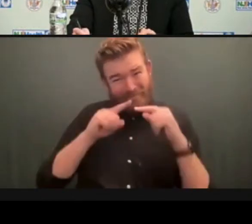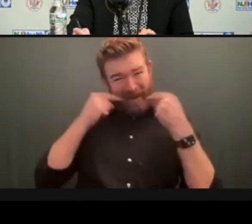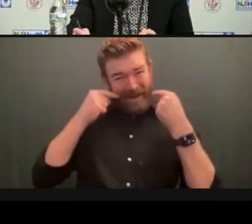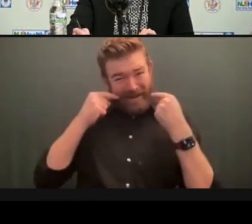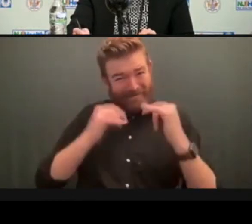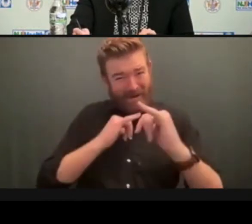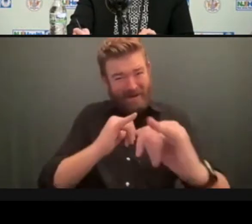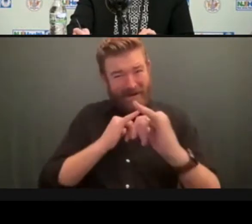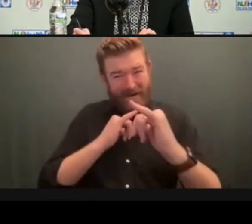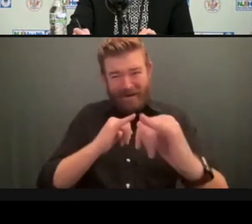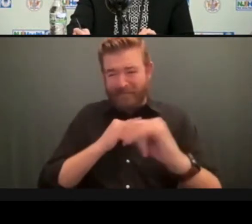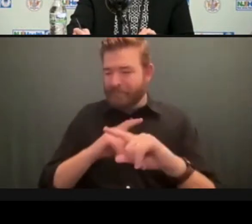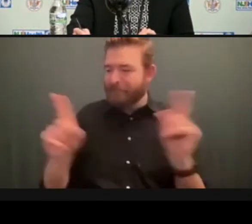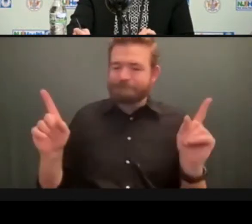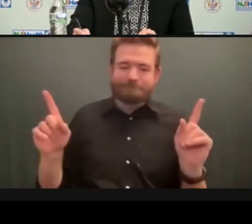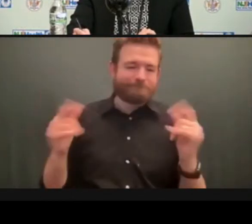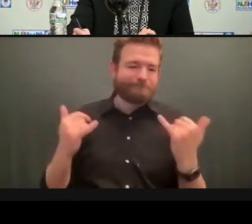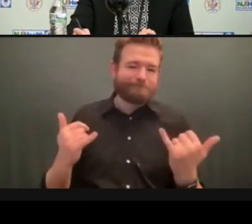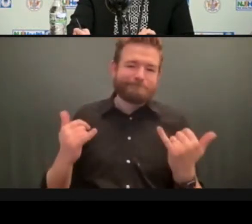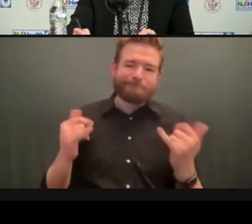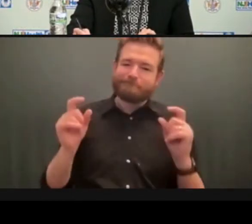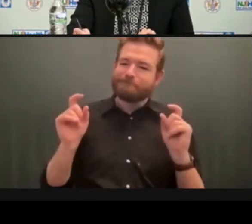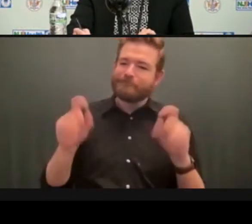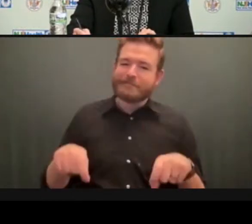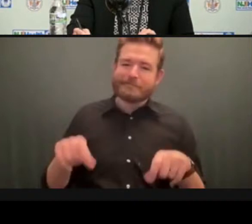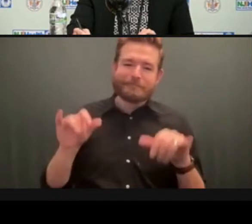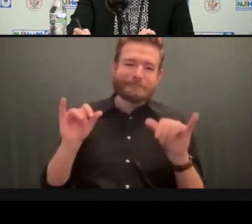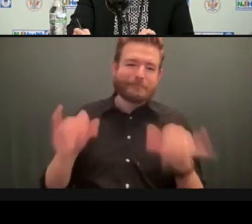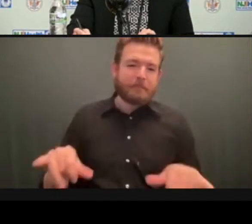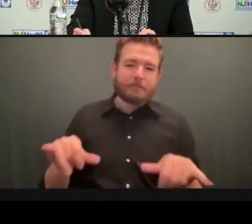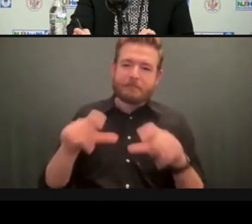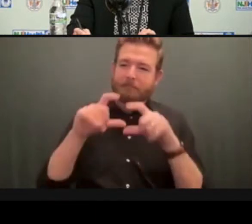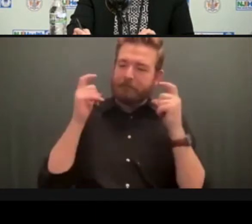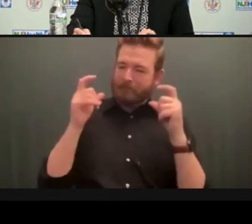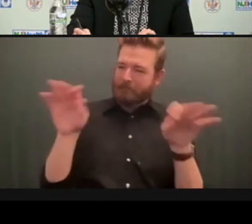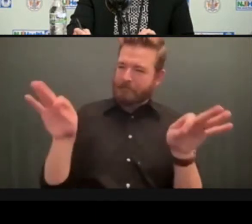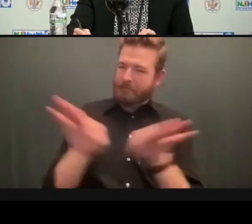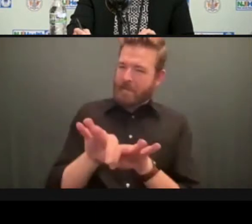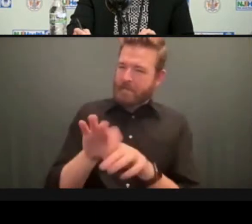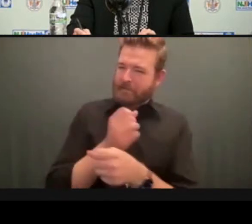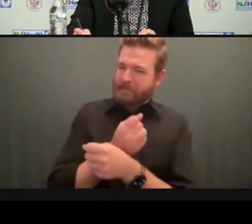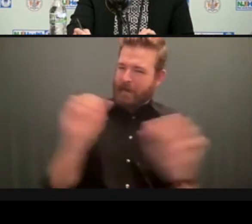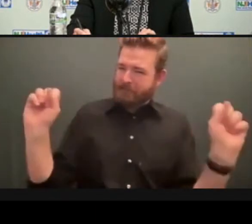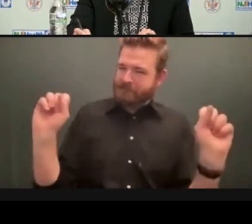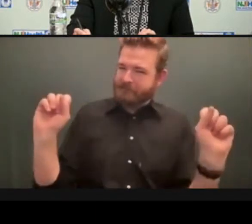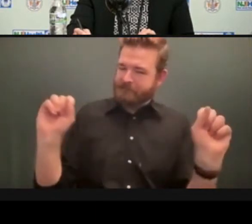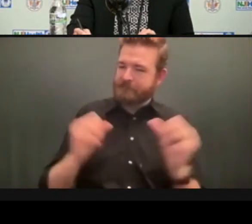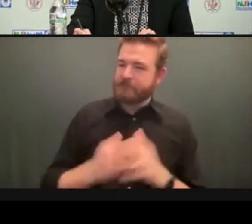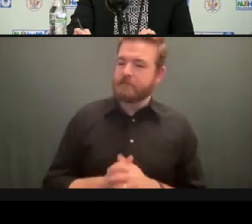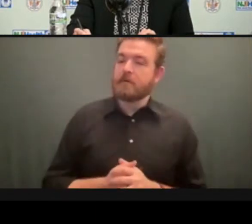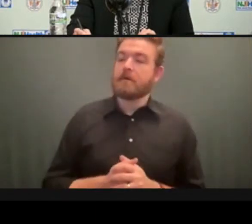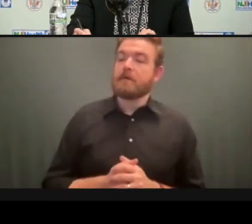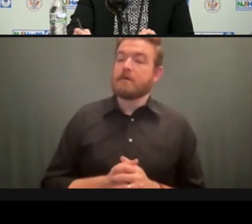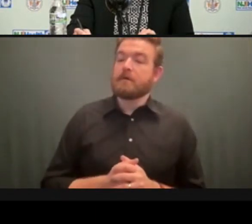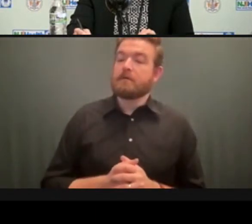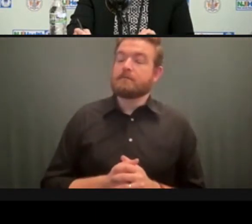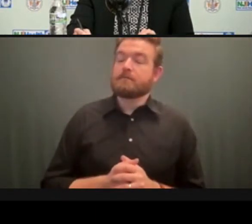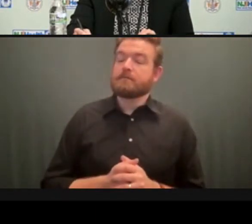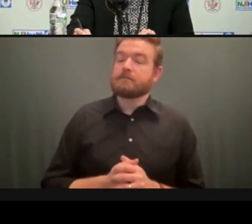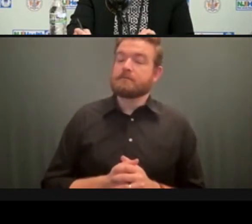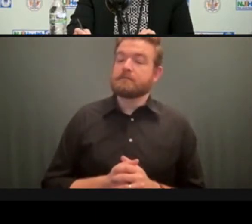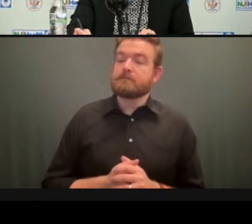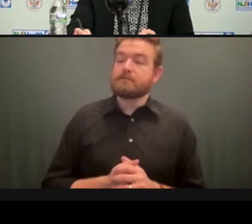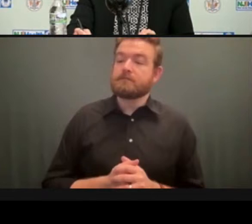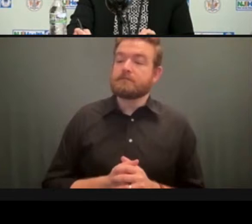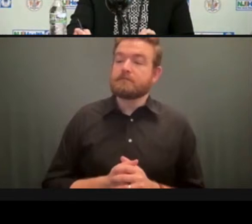to keep our schools safe, and I'll have more on those efforts in a few minutes. With the exponential surge in our numbers, it would be